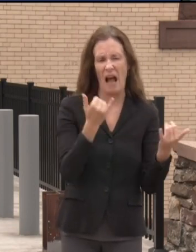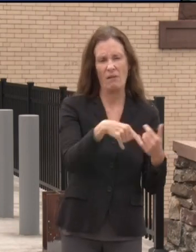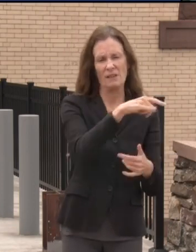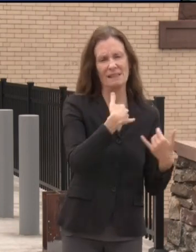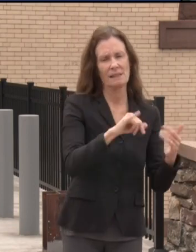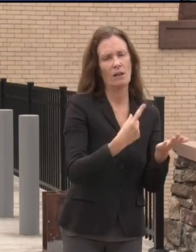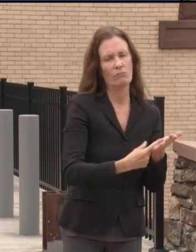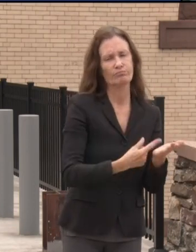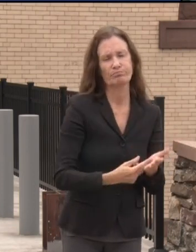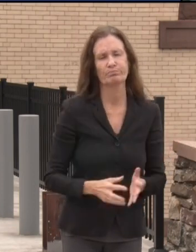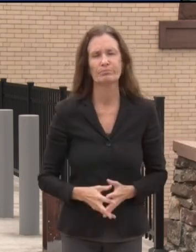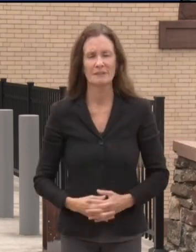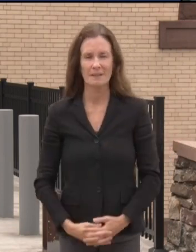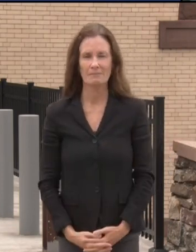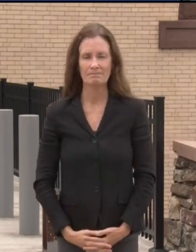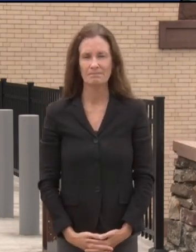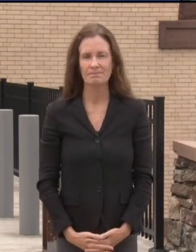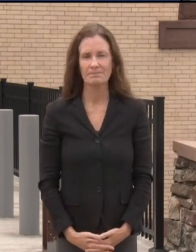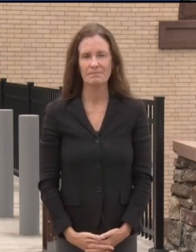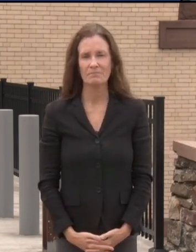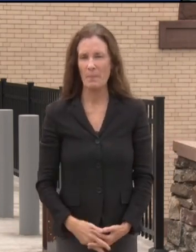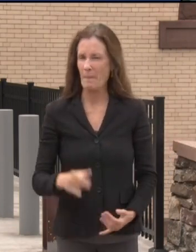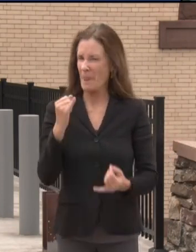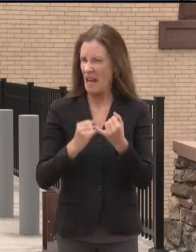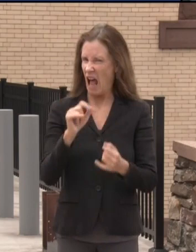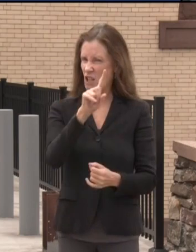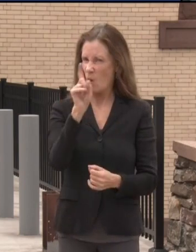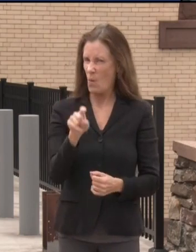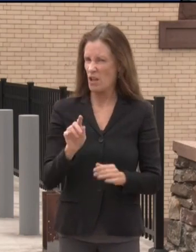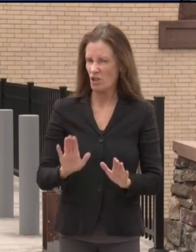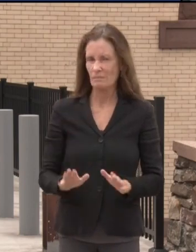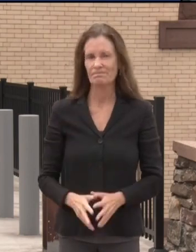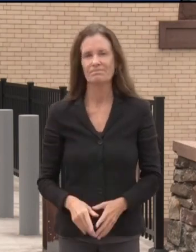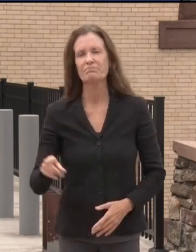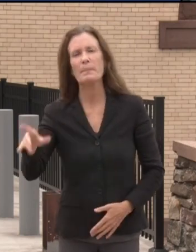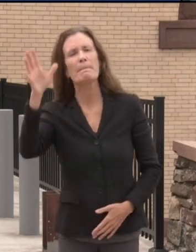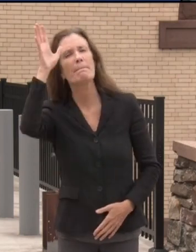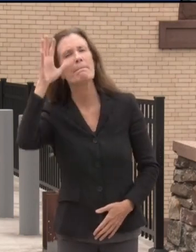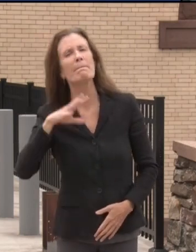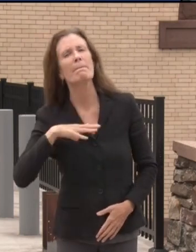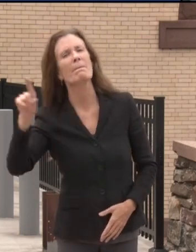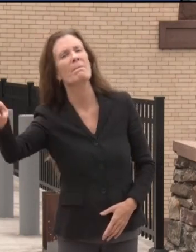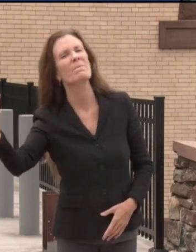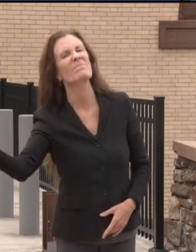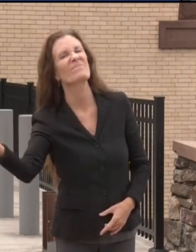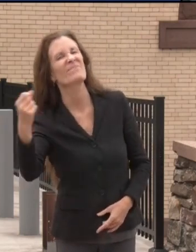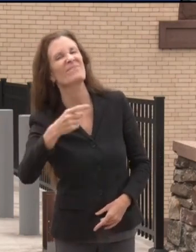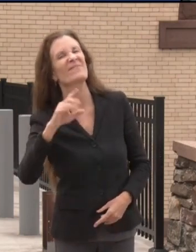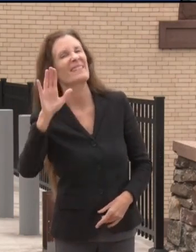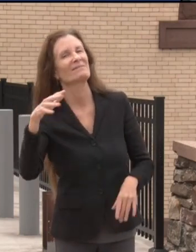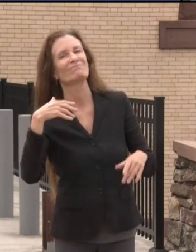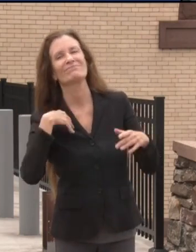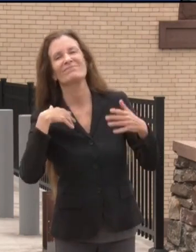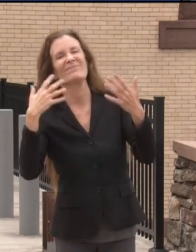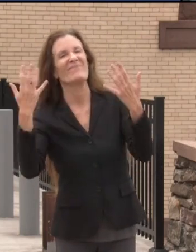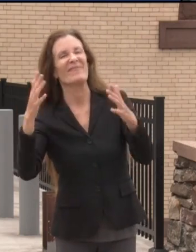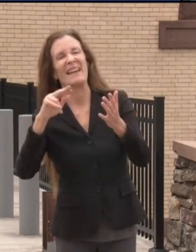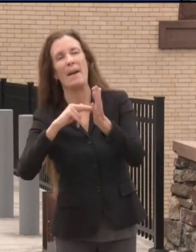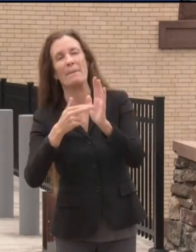For elections, any progress in... My answers are too long, obviously. Well, I'll squeeze two in